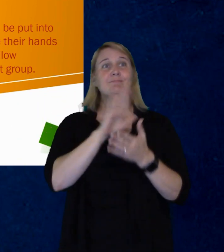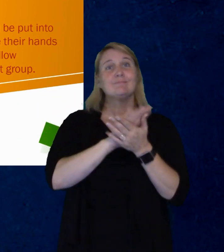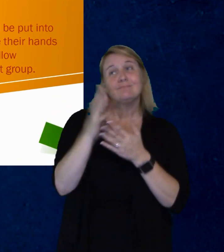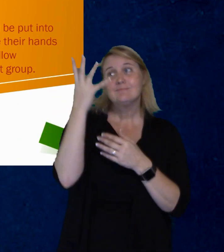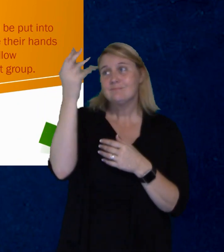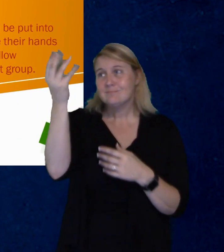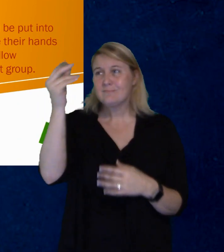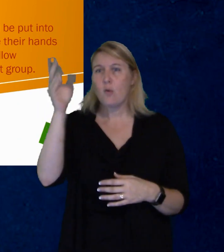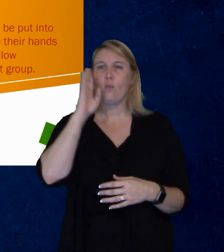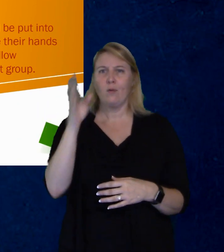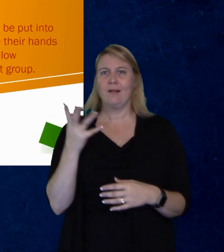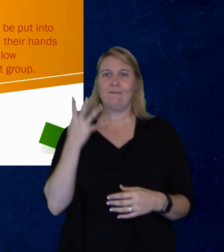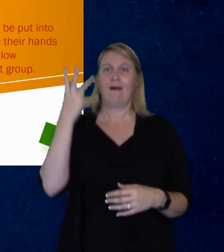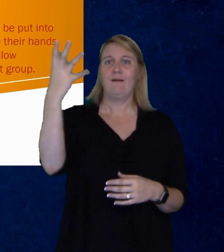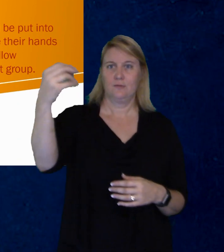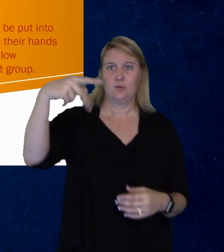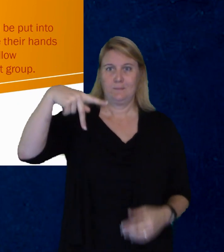outdoors.